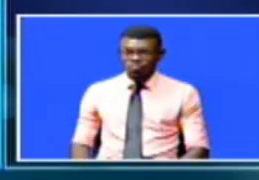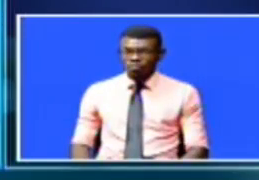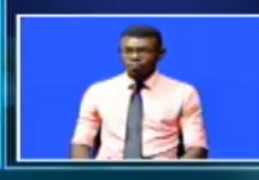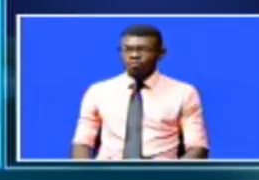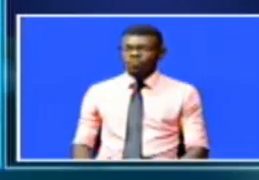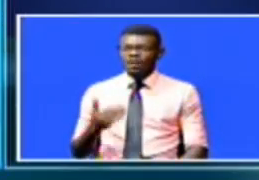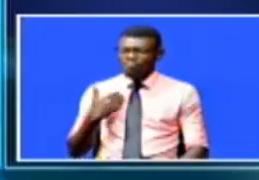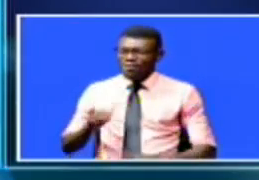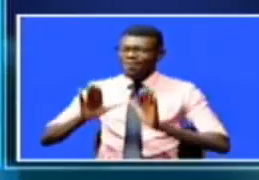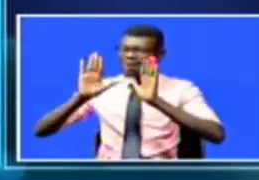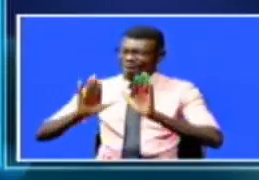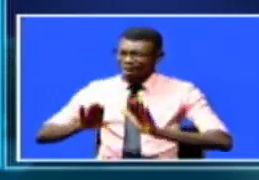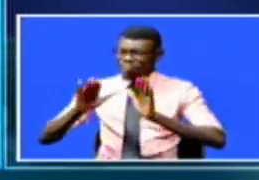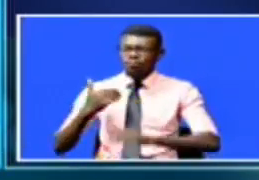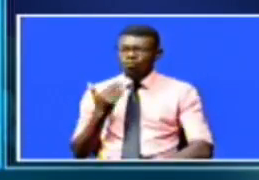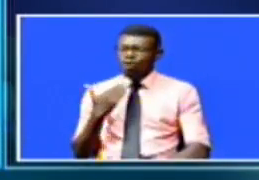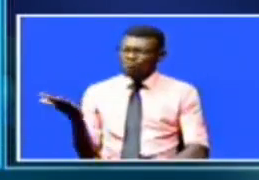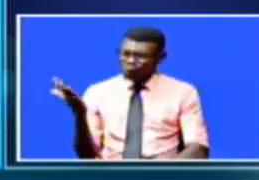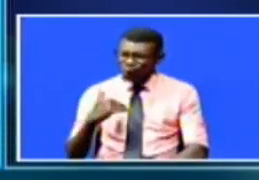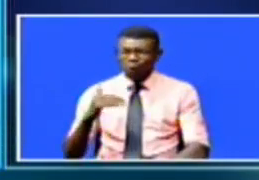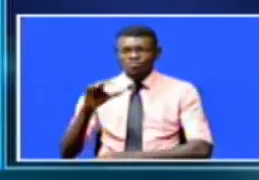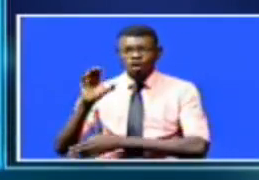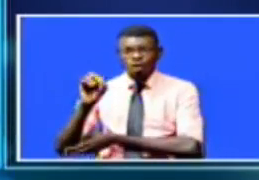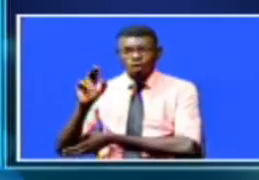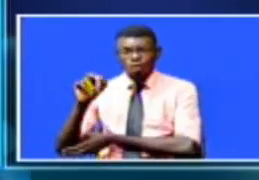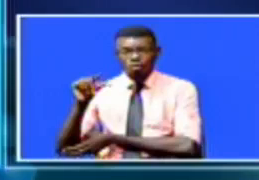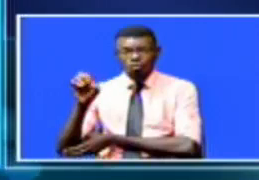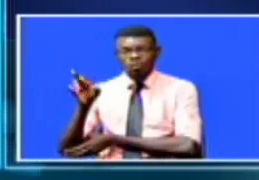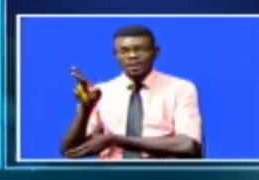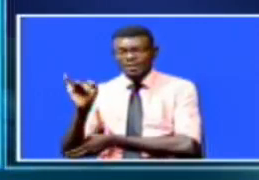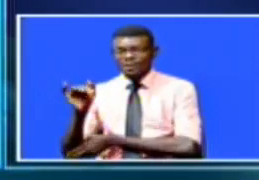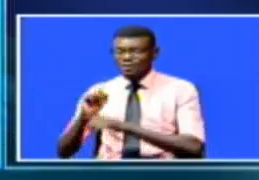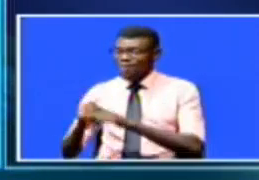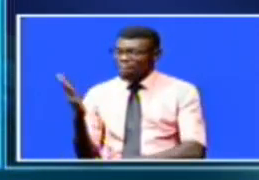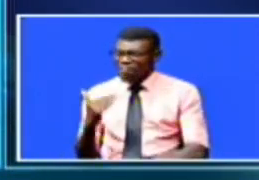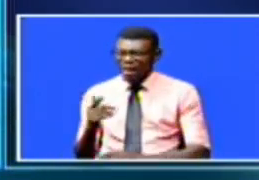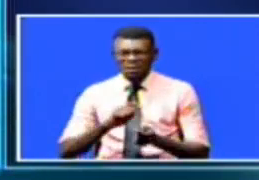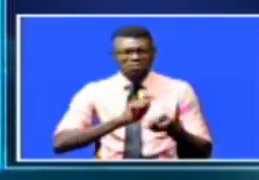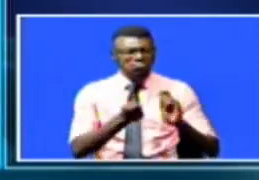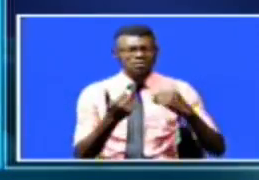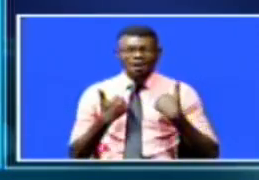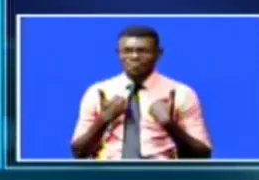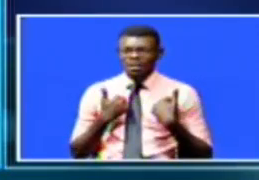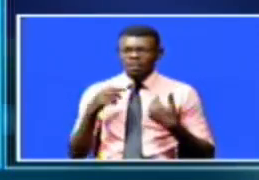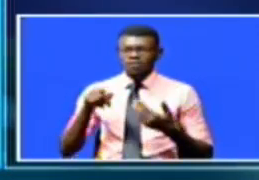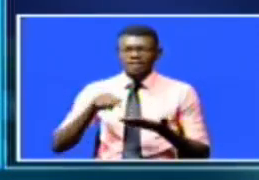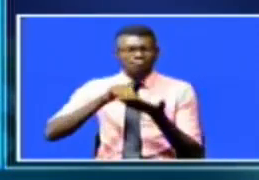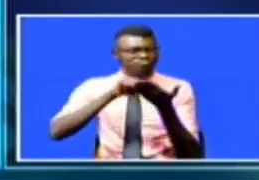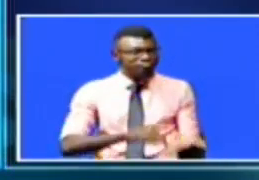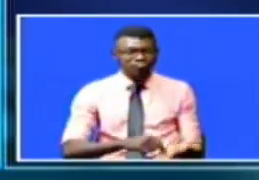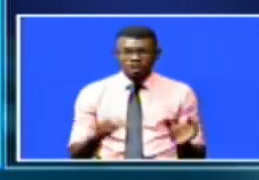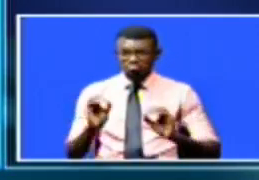come back as a member. So when he came in, things had already changed. So he didn't insist. What I